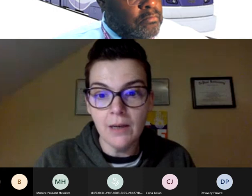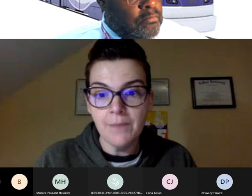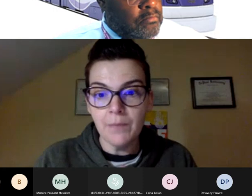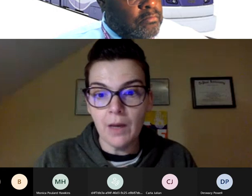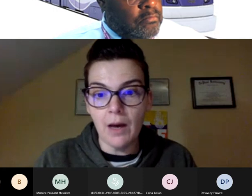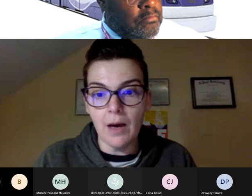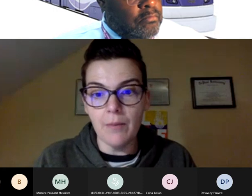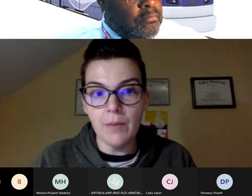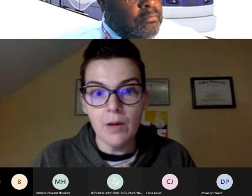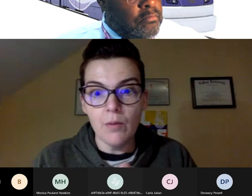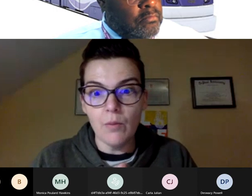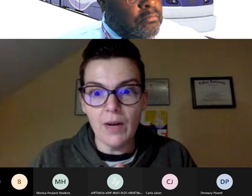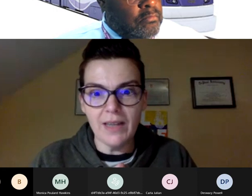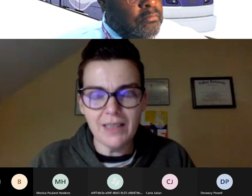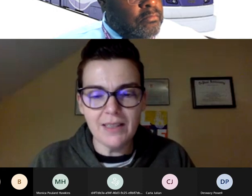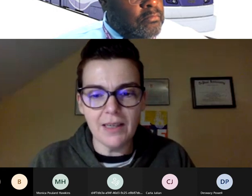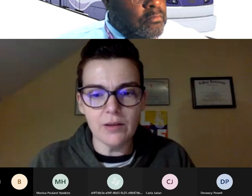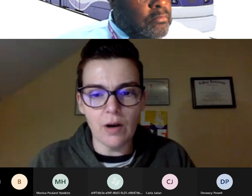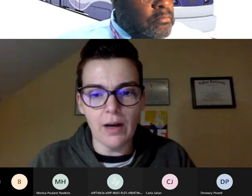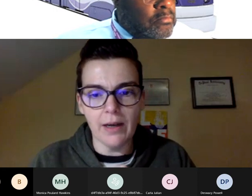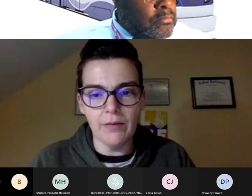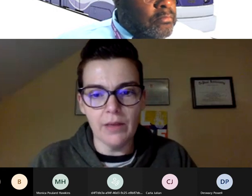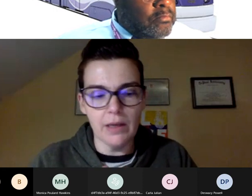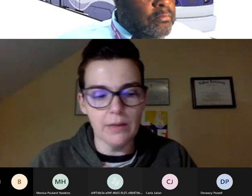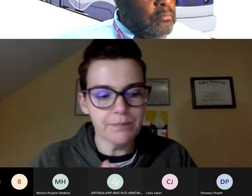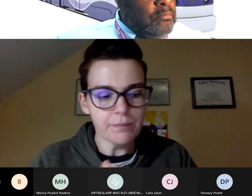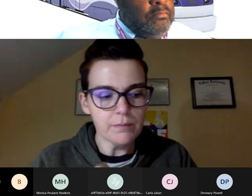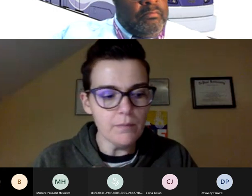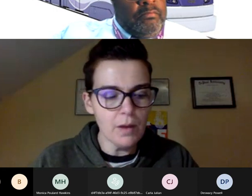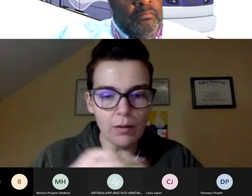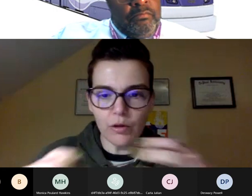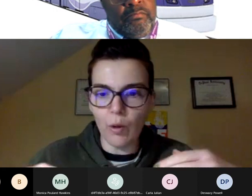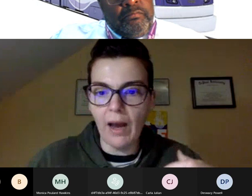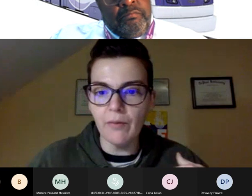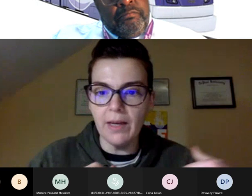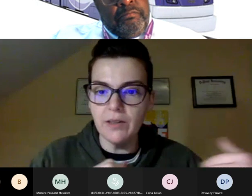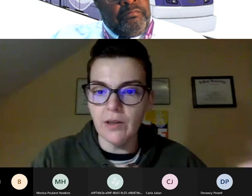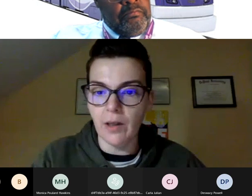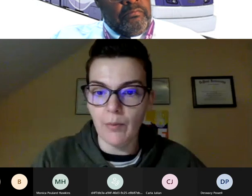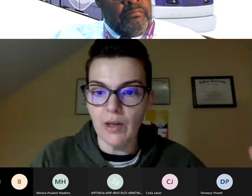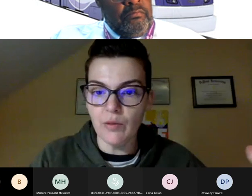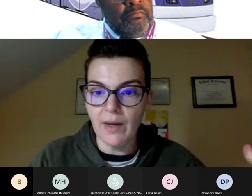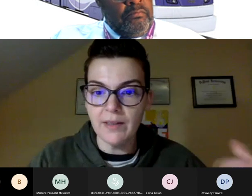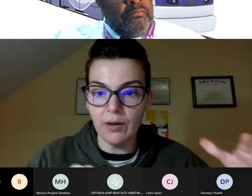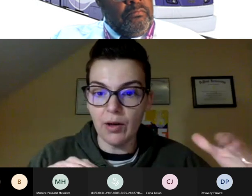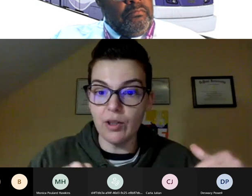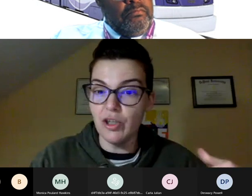connectivity. When I did see a drawing of the driveway to